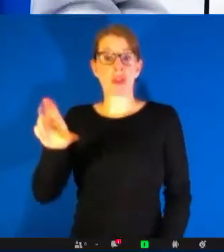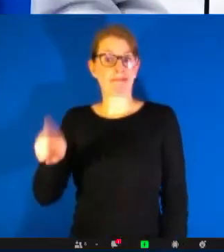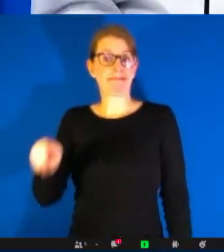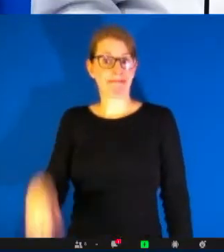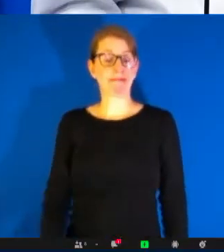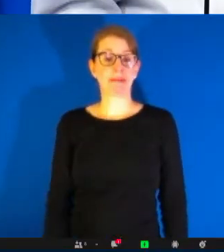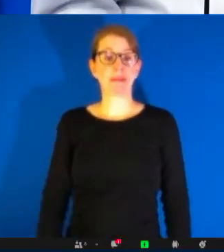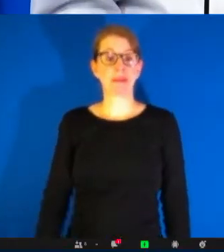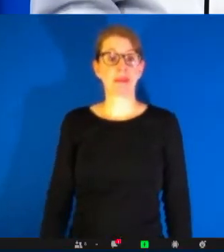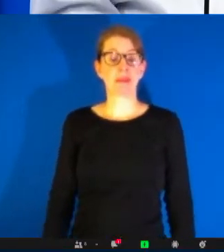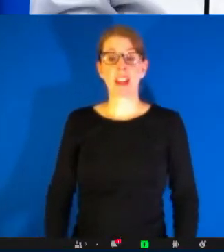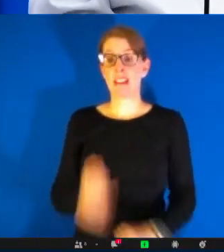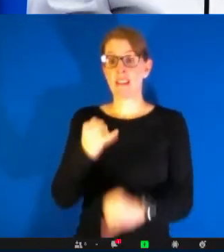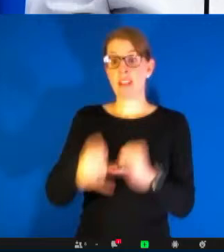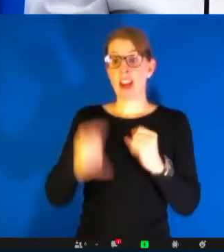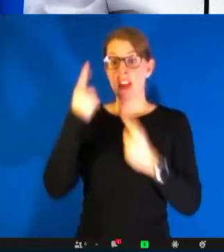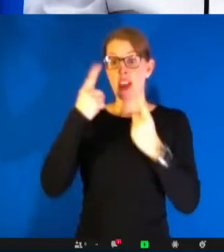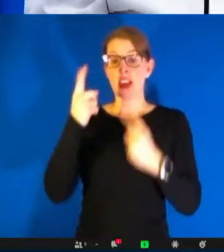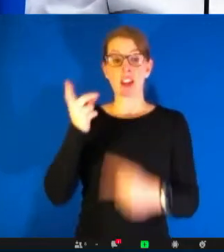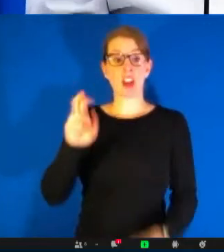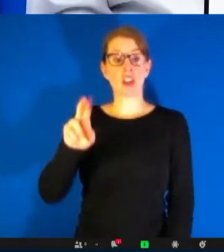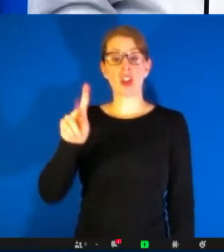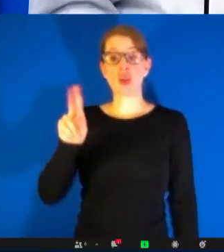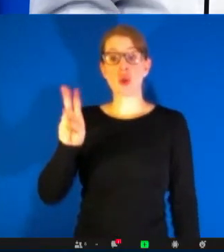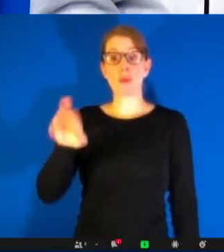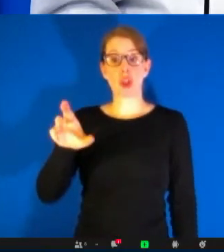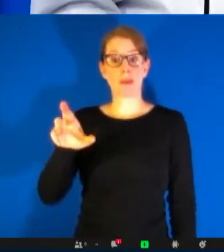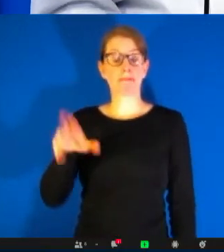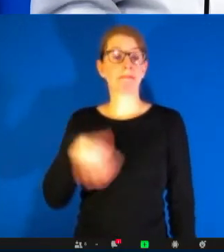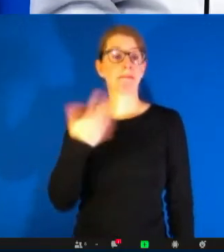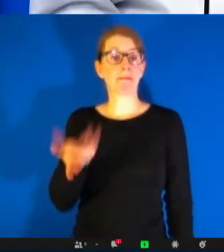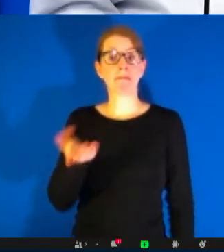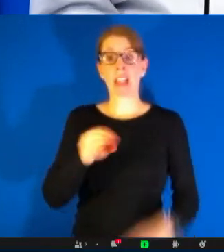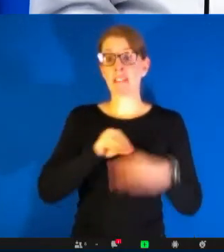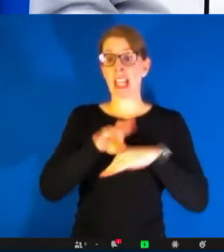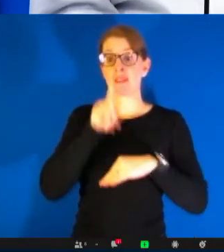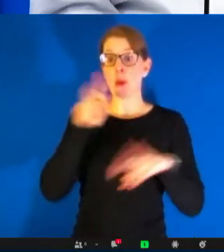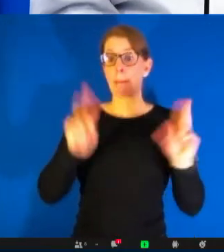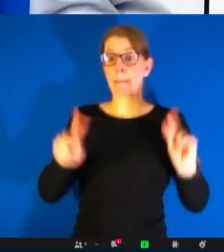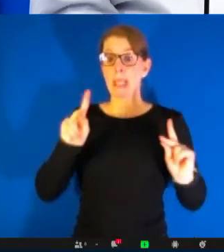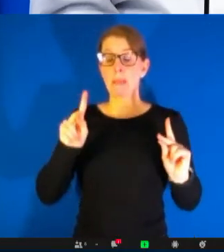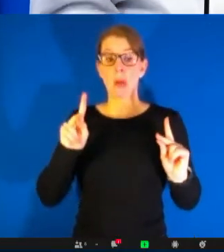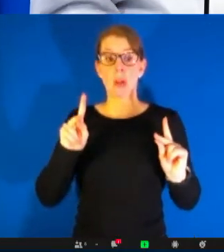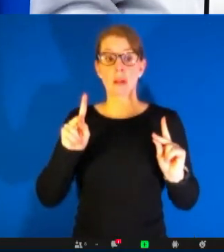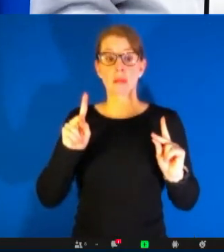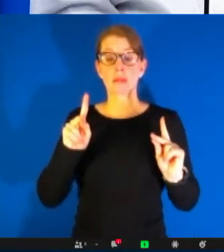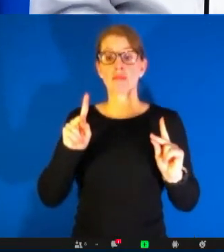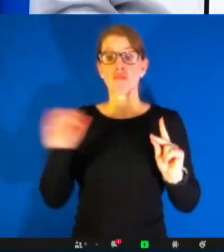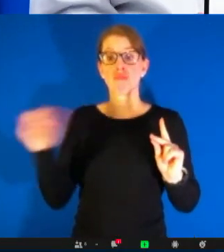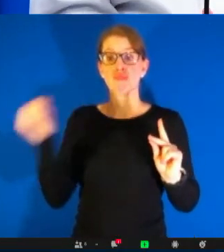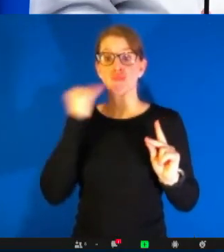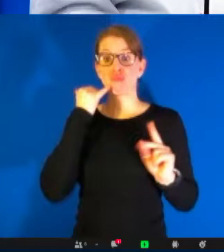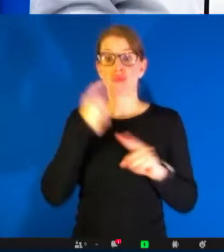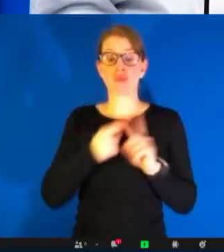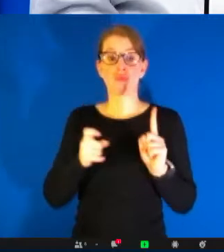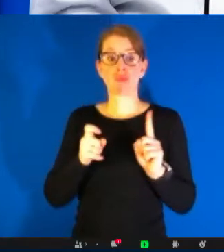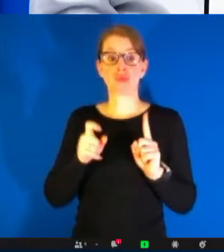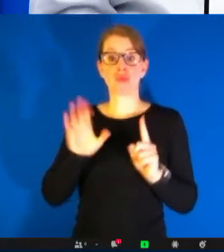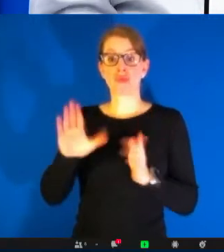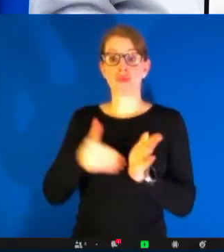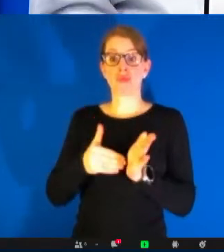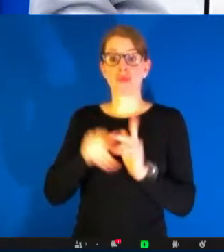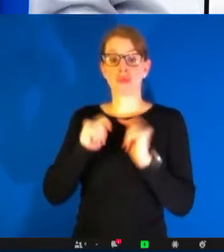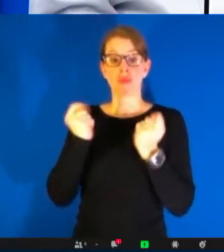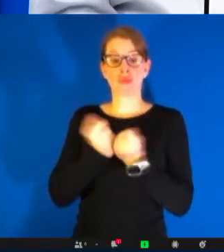let's get to some final thoughts. Dr. Kumer, I'm going to start with you. Just what advice do you have for folks who may be getting a phone call from their physician team that may